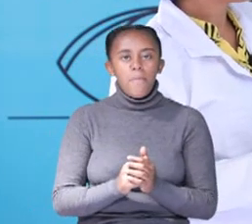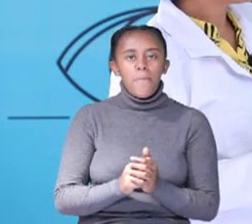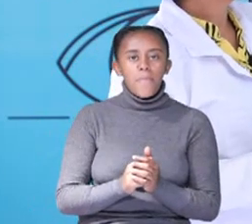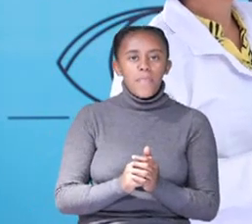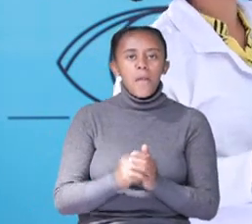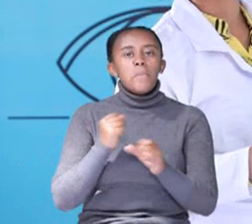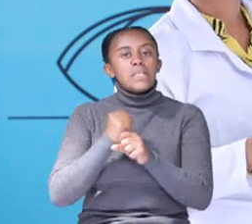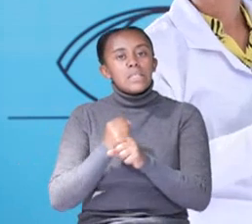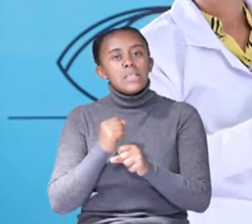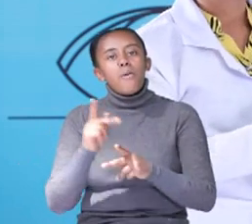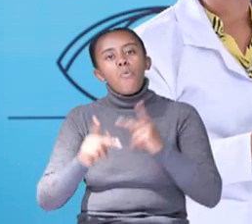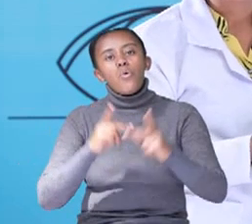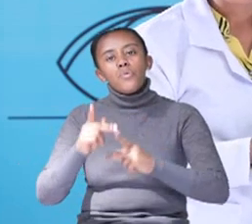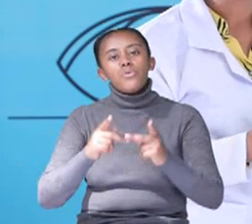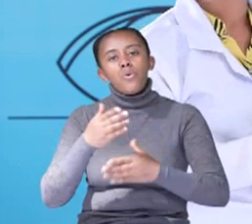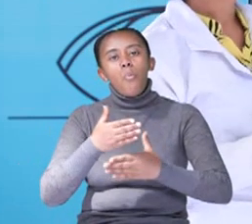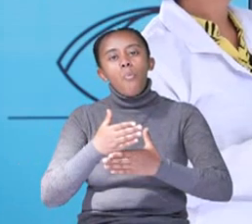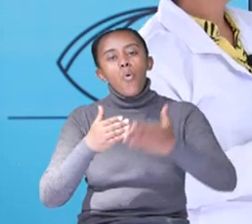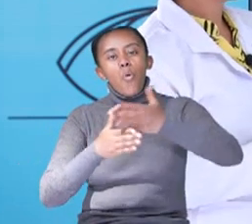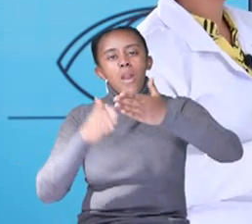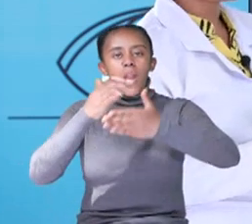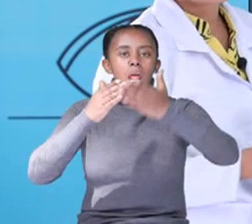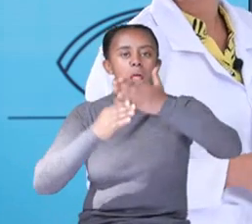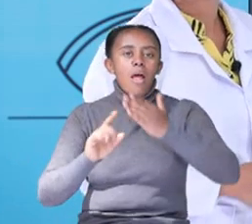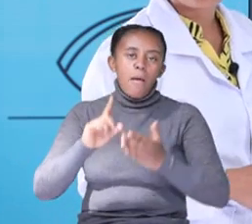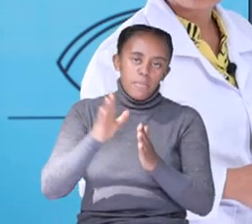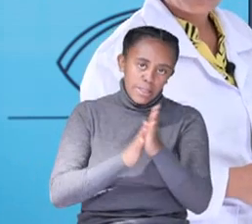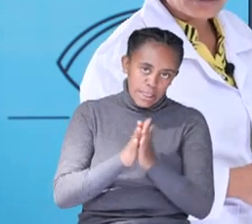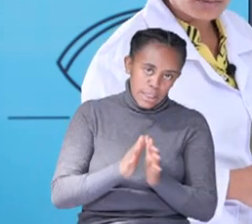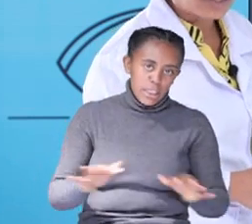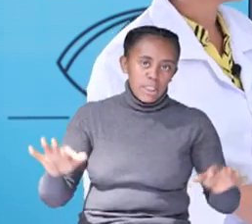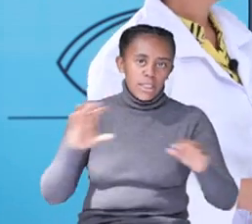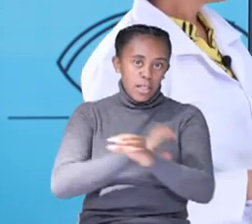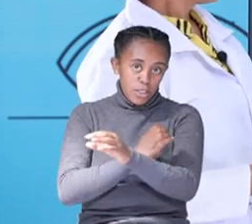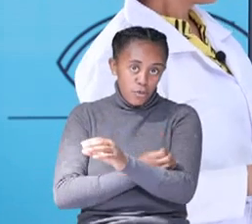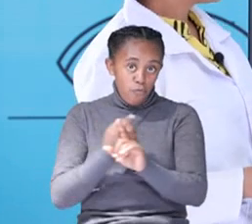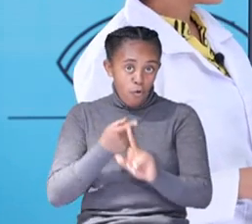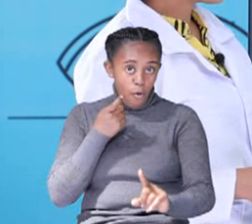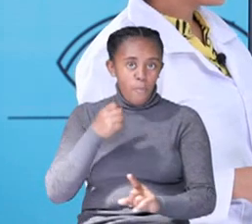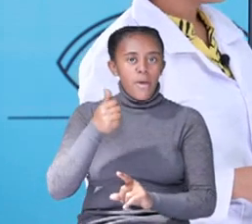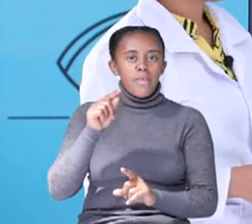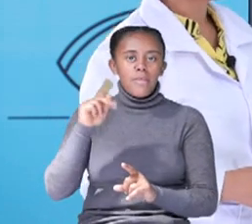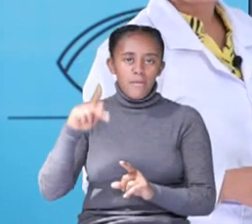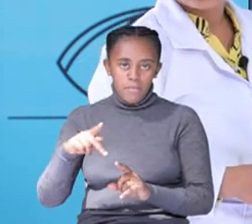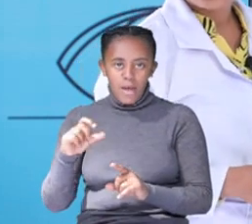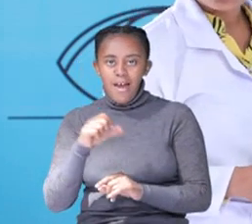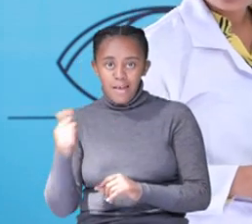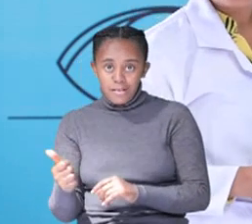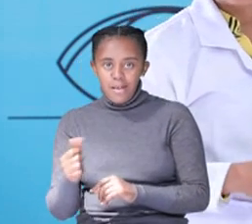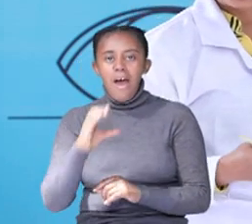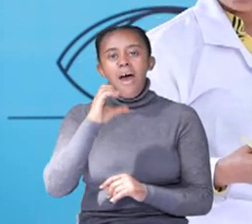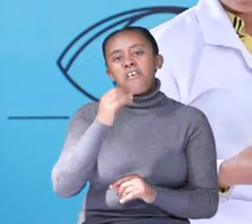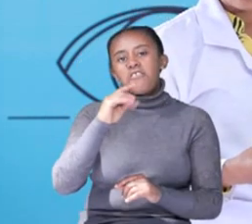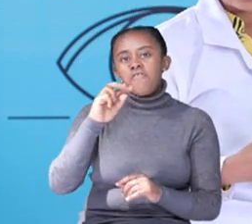process, all these building up process need energy from ATP. And the other one is active